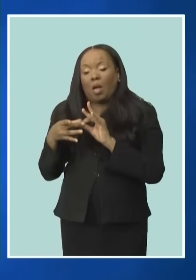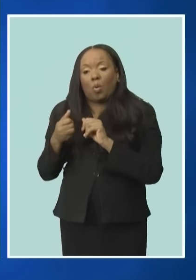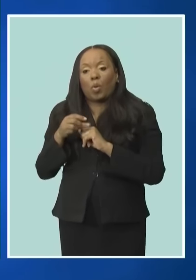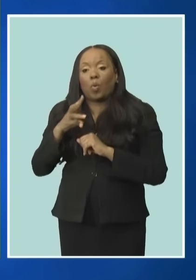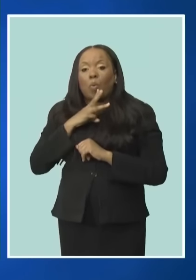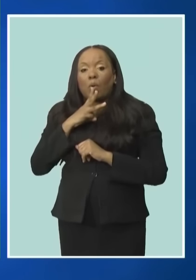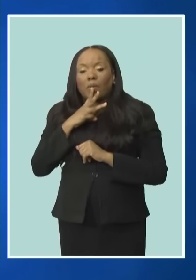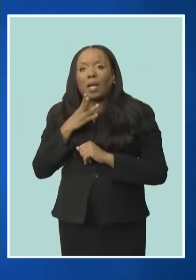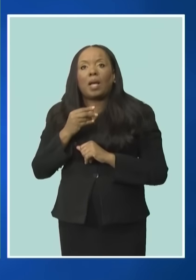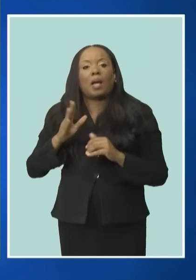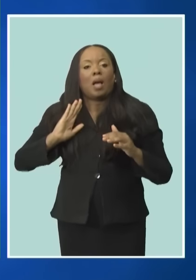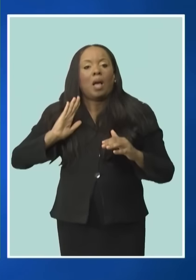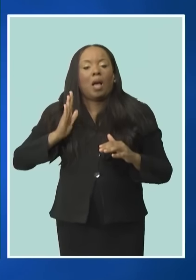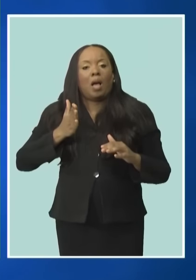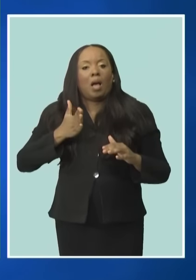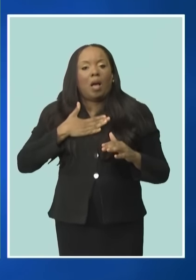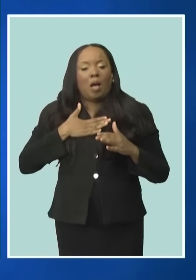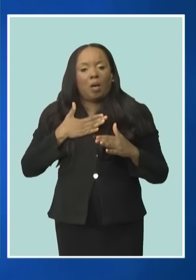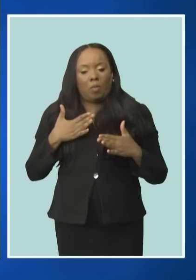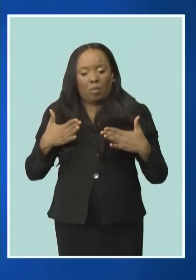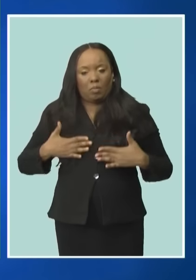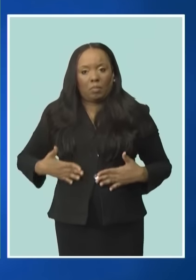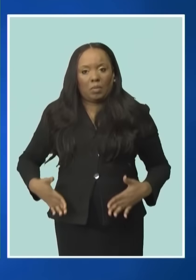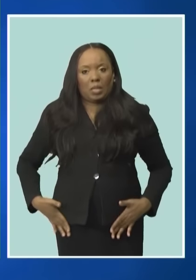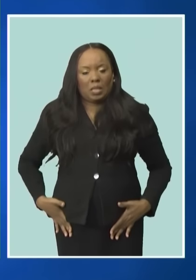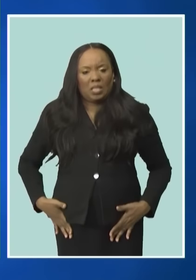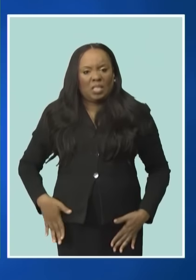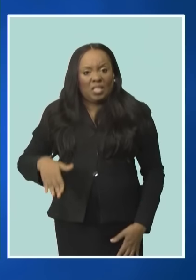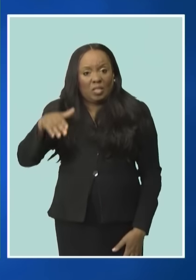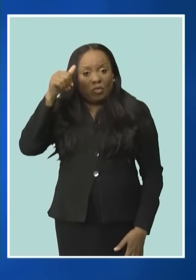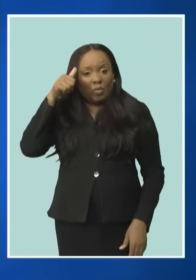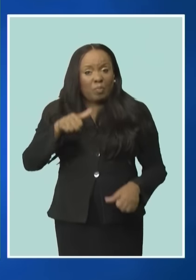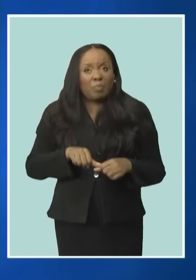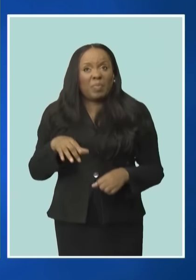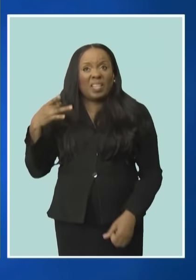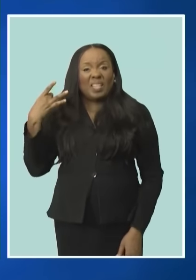18 million people were taken